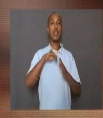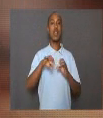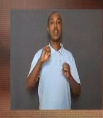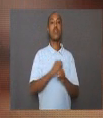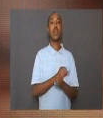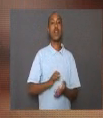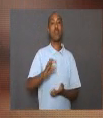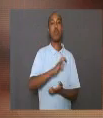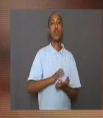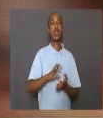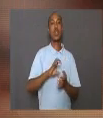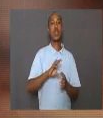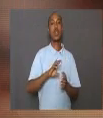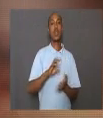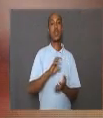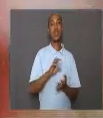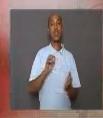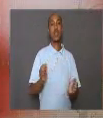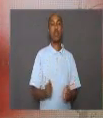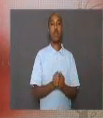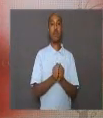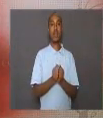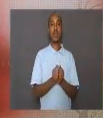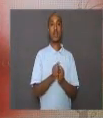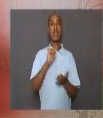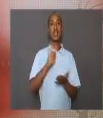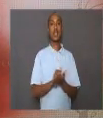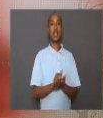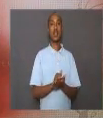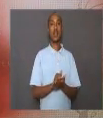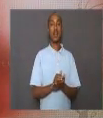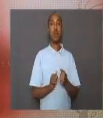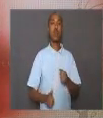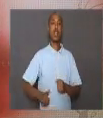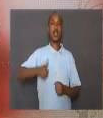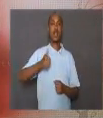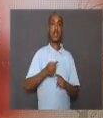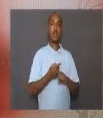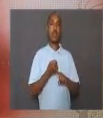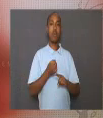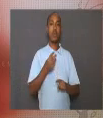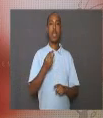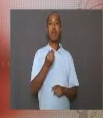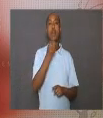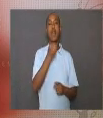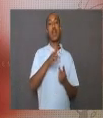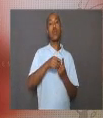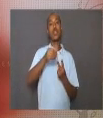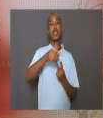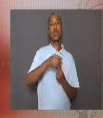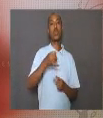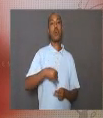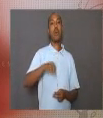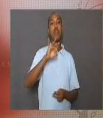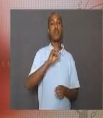inorganic compounds have in common is that they originate from the mineral constituent of